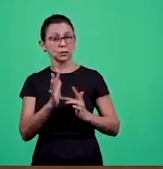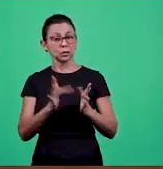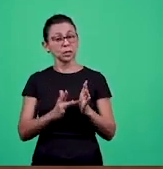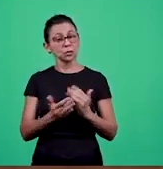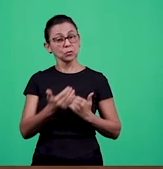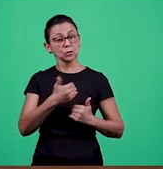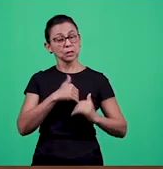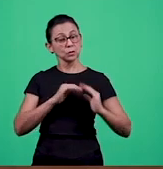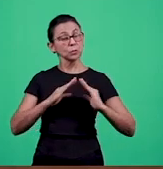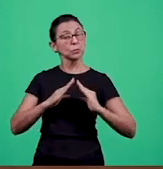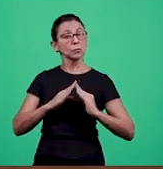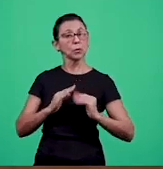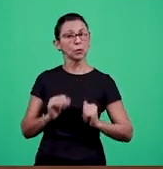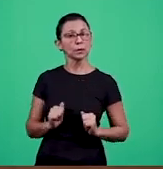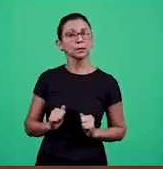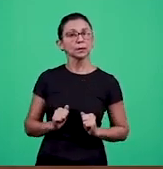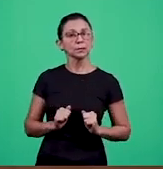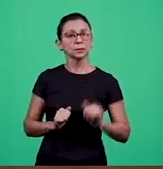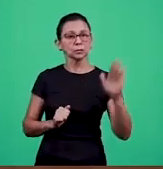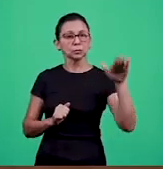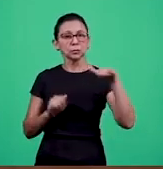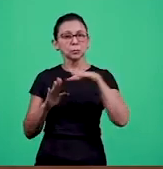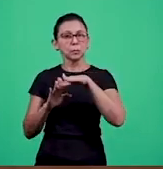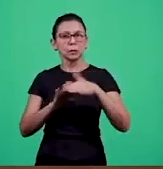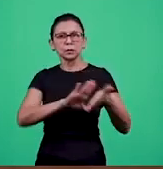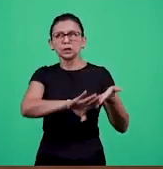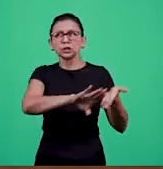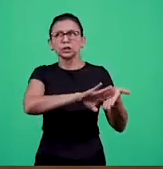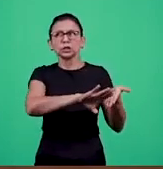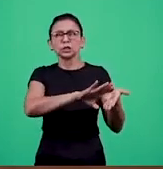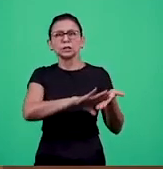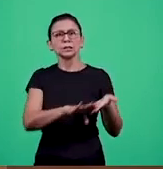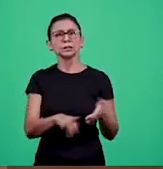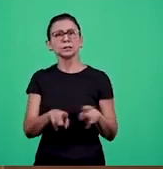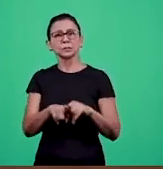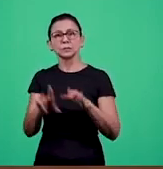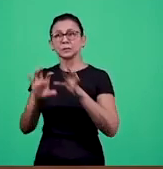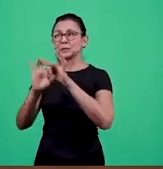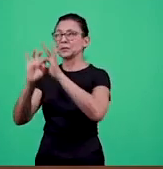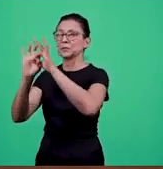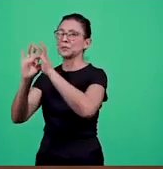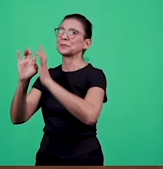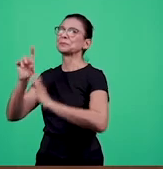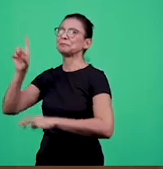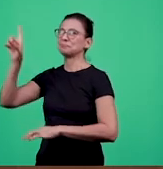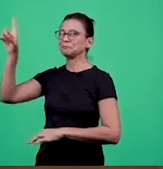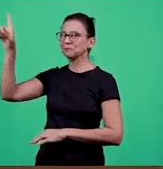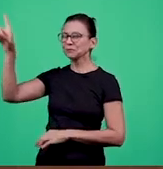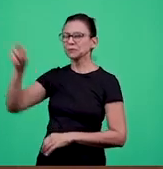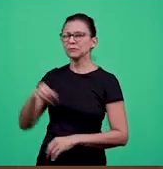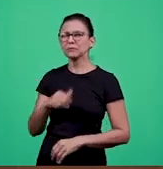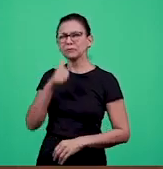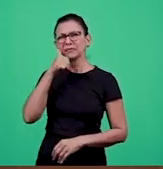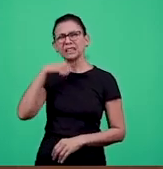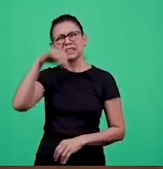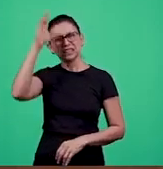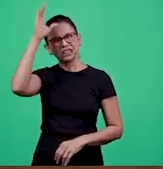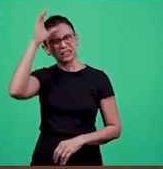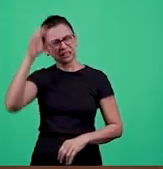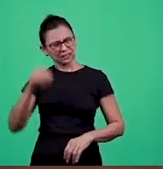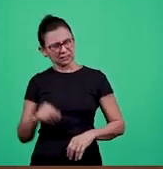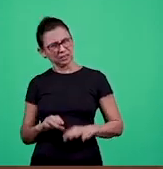we have all of the deliverance of this world. And we also have fellowship with